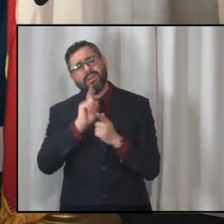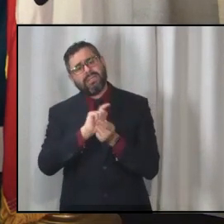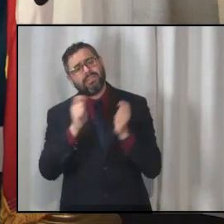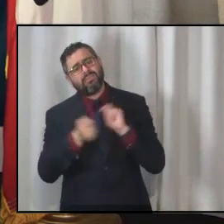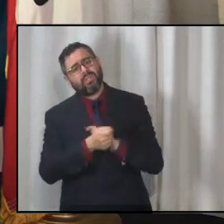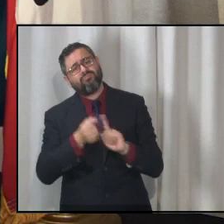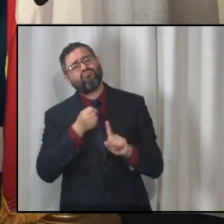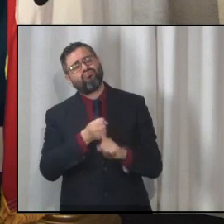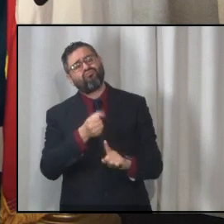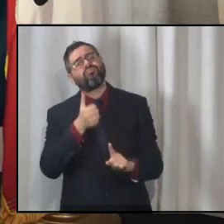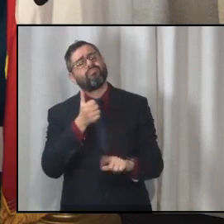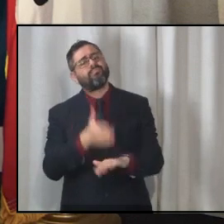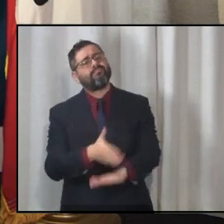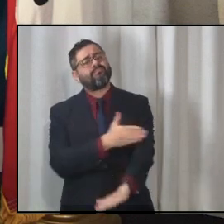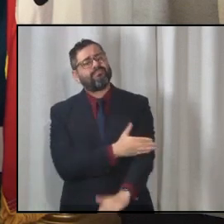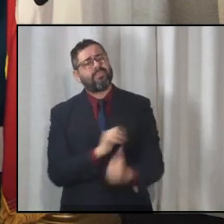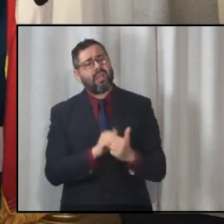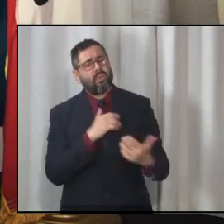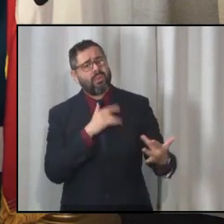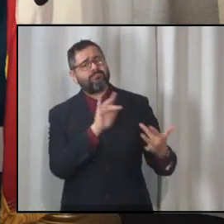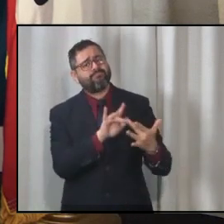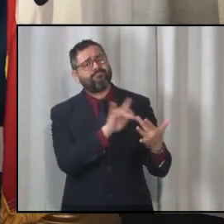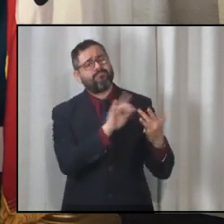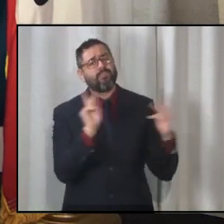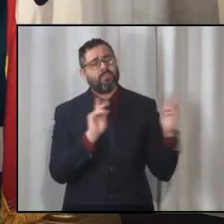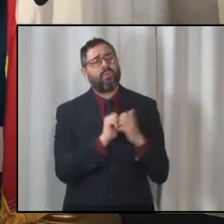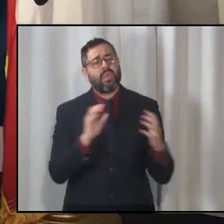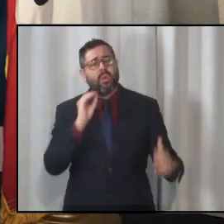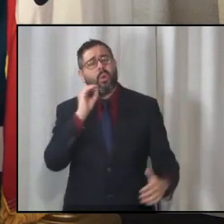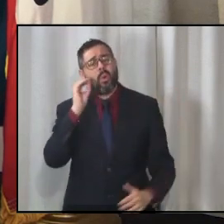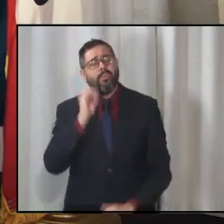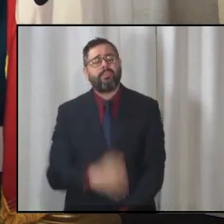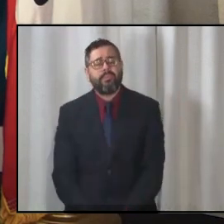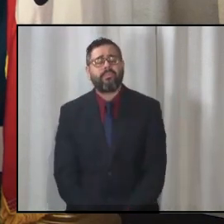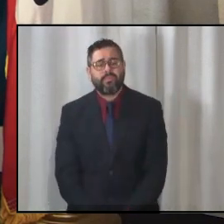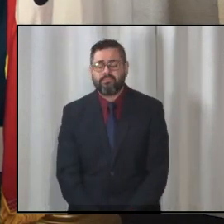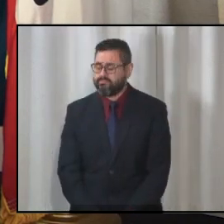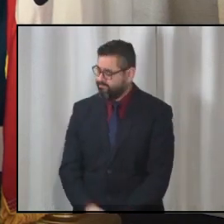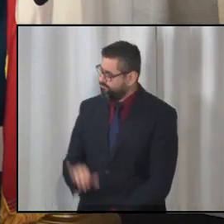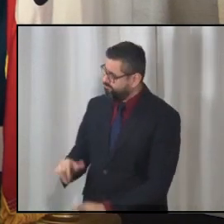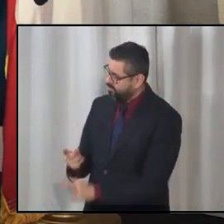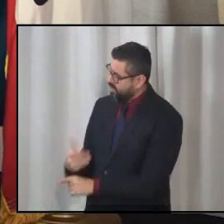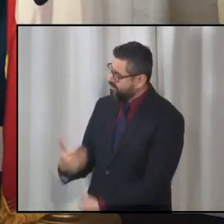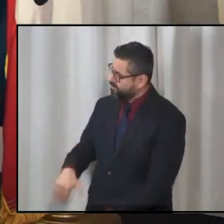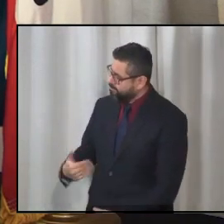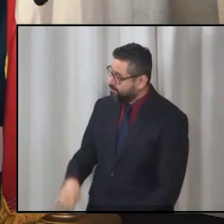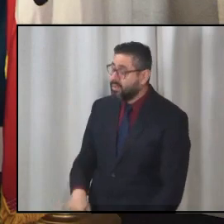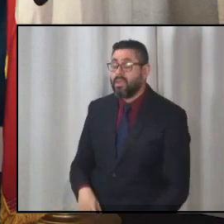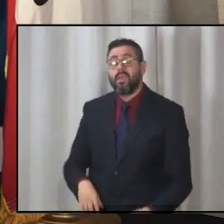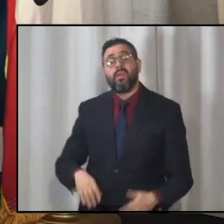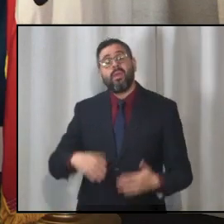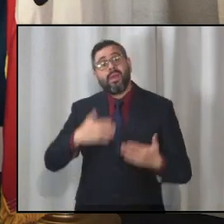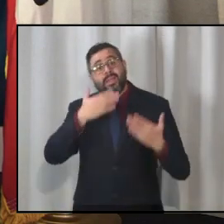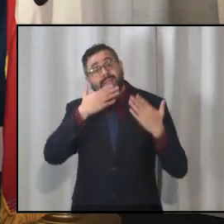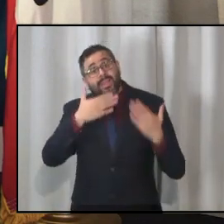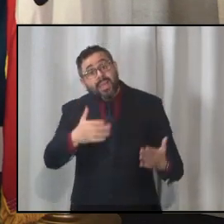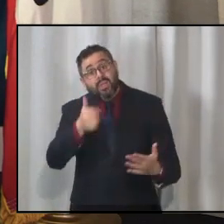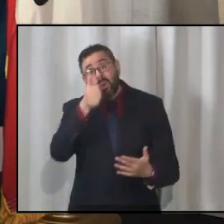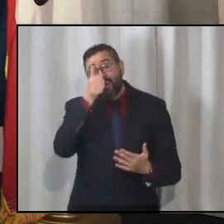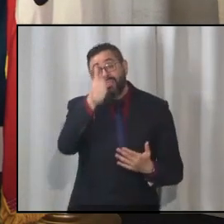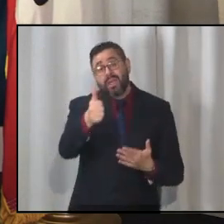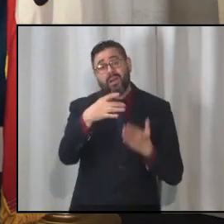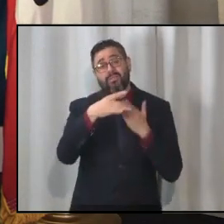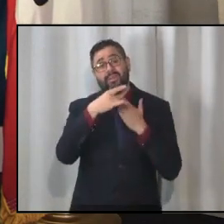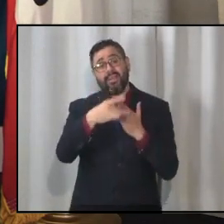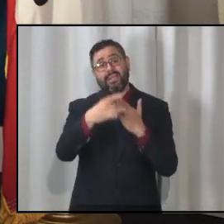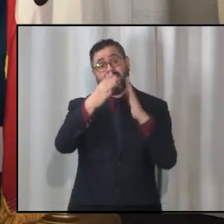is doing. So I want to give a big shout out to them as well. That's right. That's right. Well, Joel, I just want to say thank you for your leadership and your